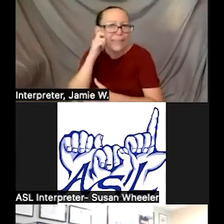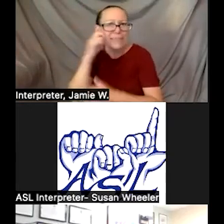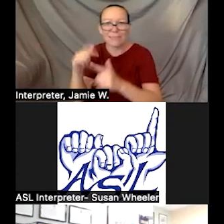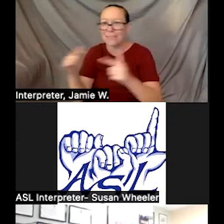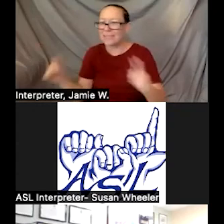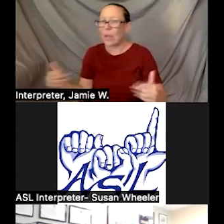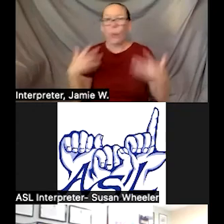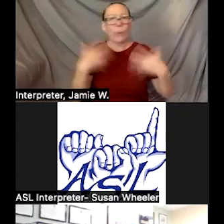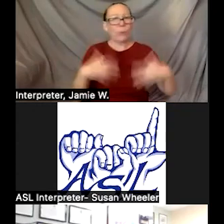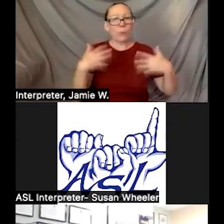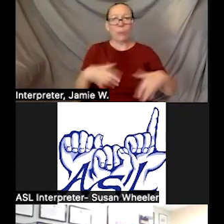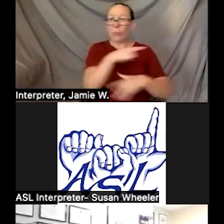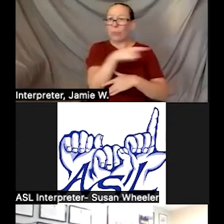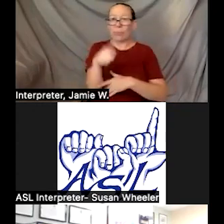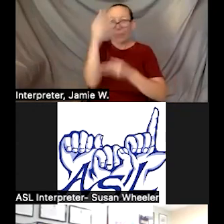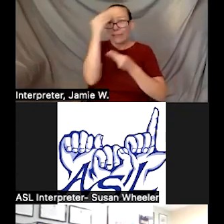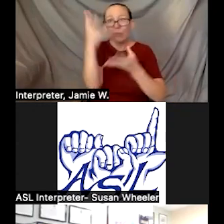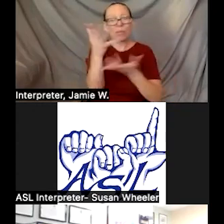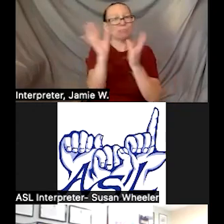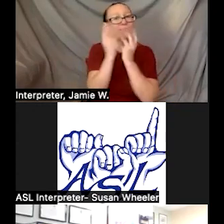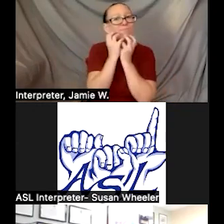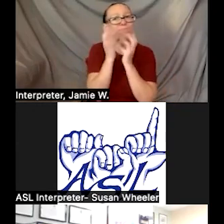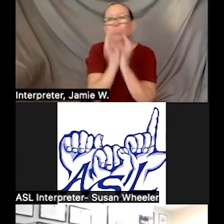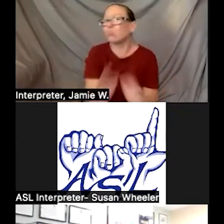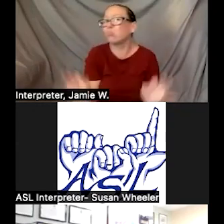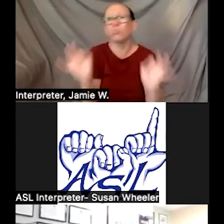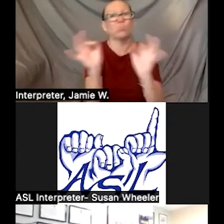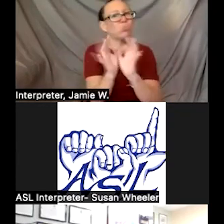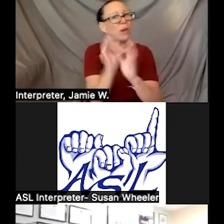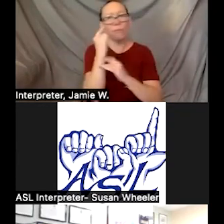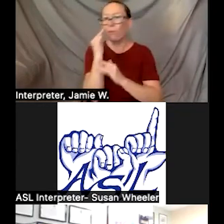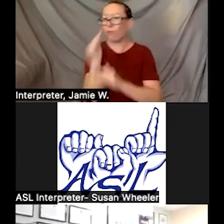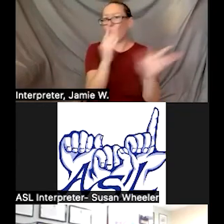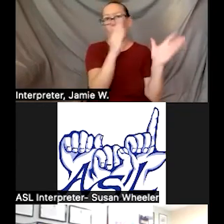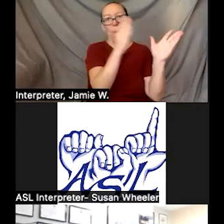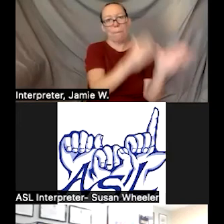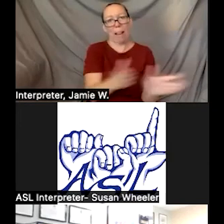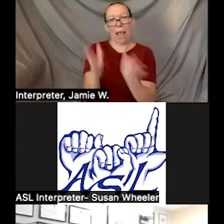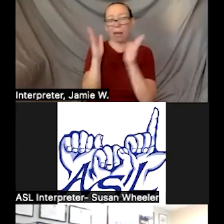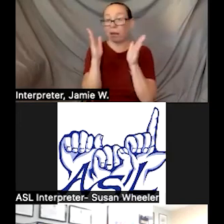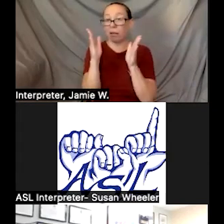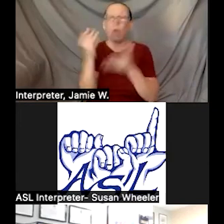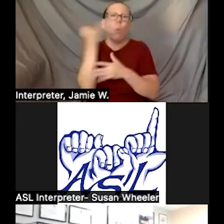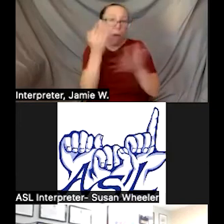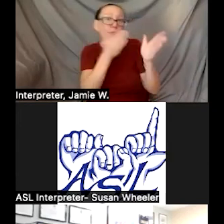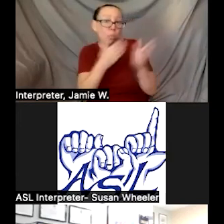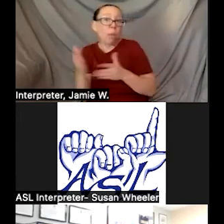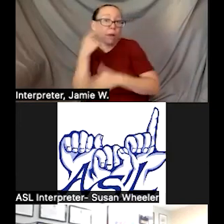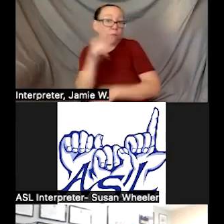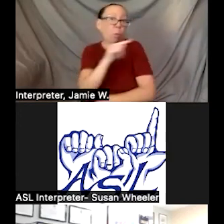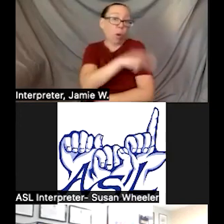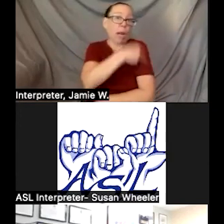of the planning. So regardless if you're planning for a healthcare center, which obviously this is centered on